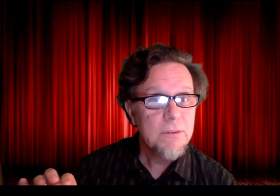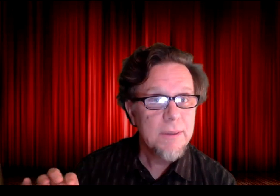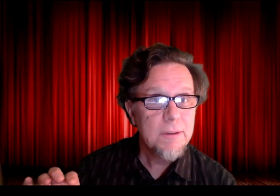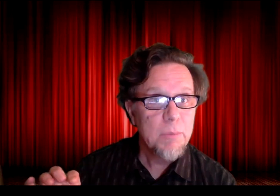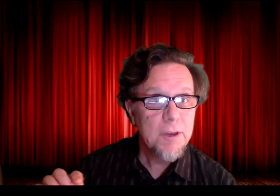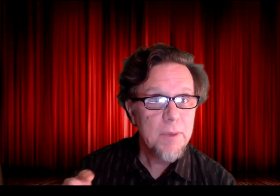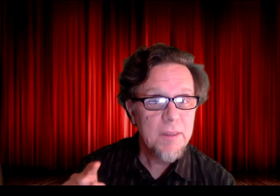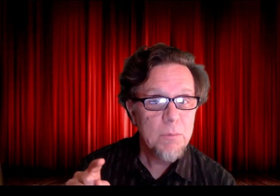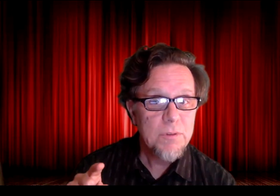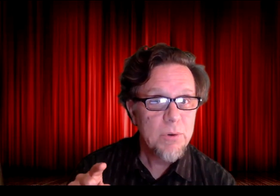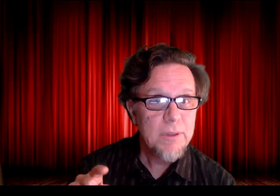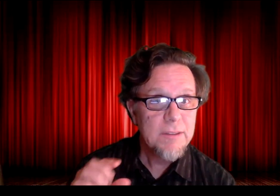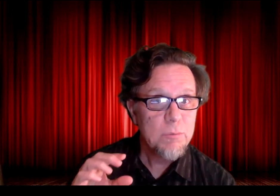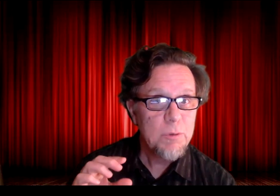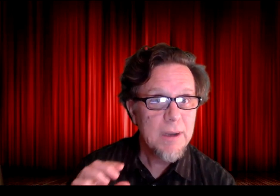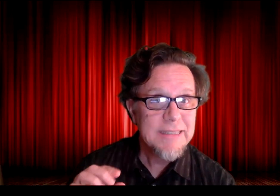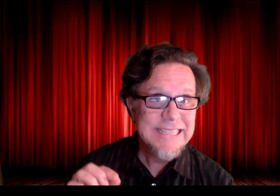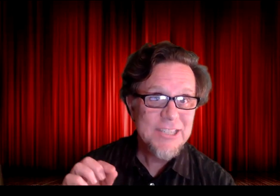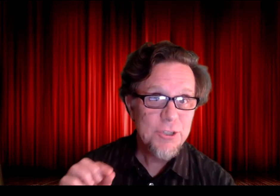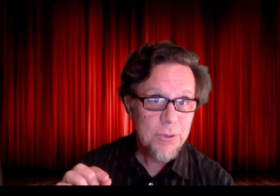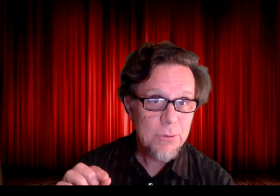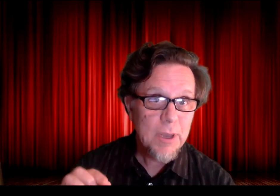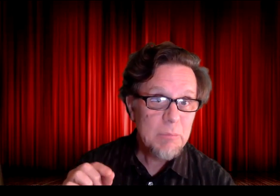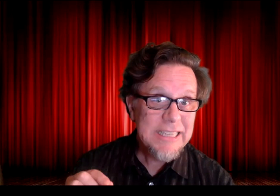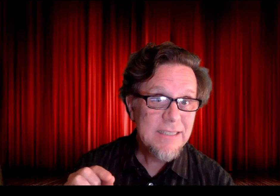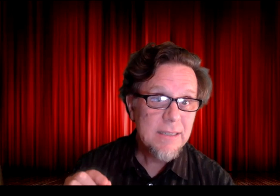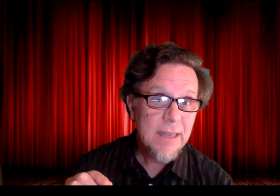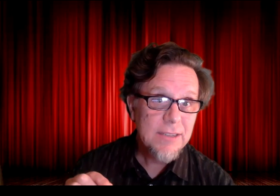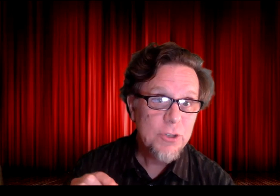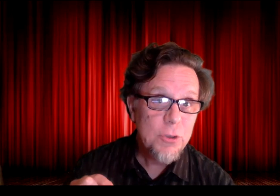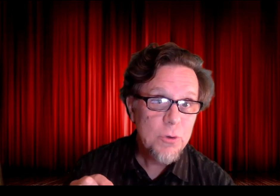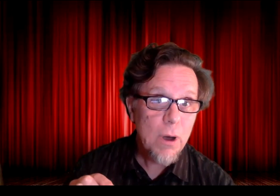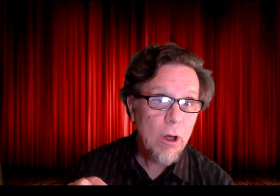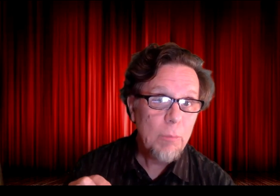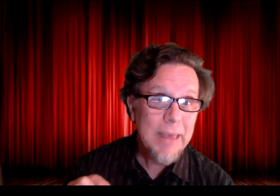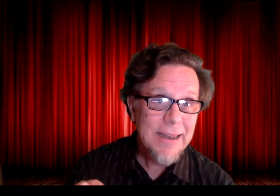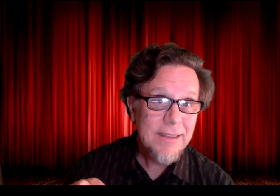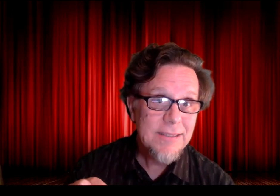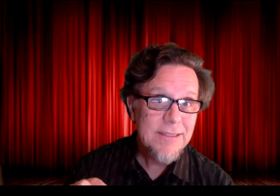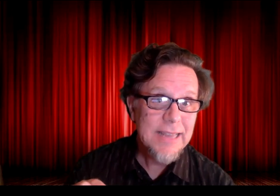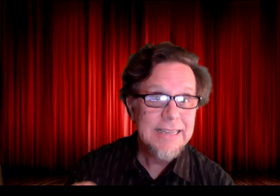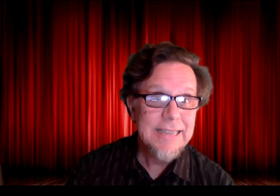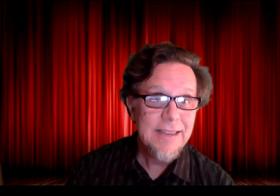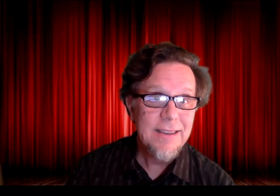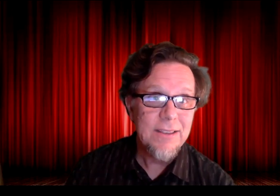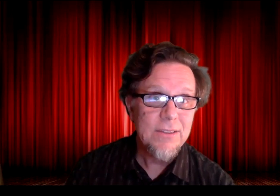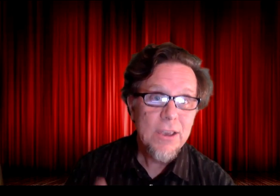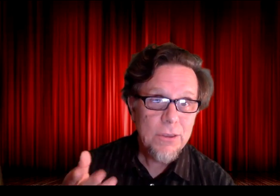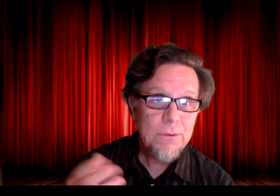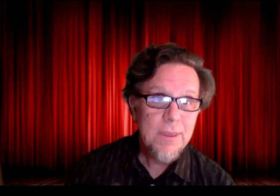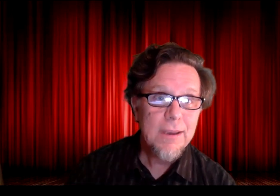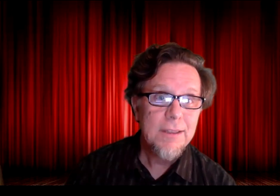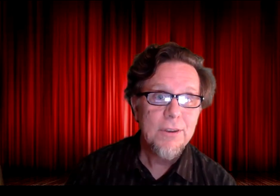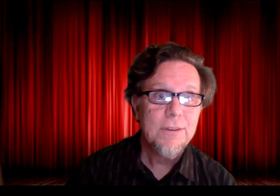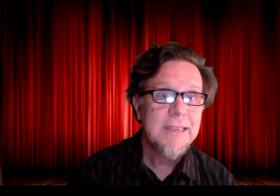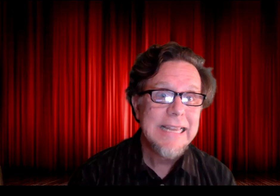your message right there at the bottom. And then most importantly, there's a blue box that says two. Please select two, all panelists and attendees.